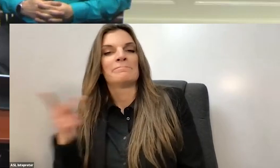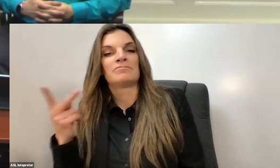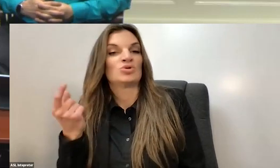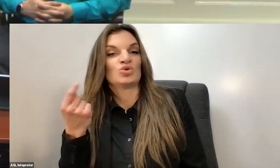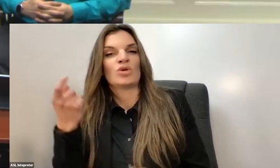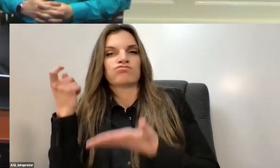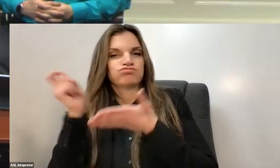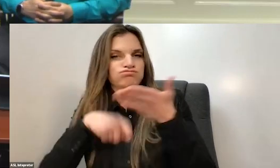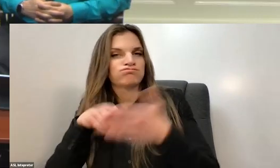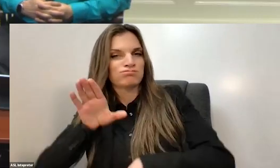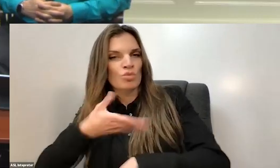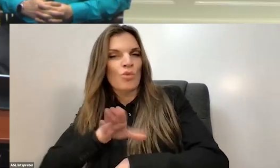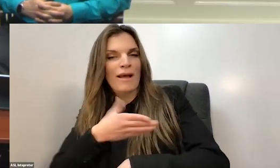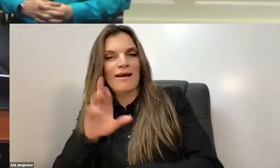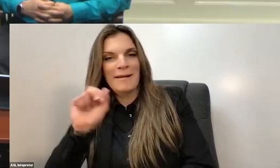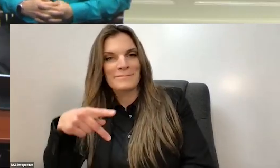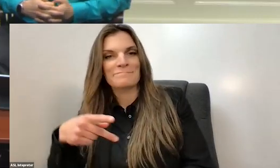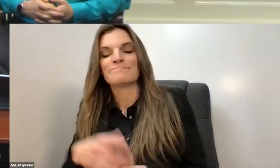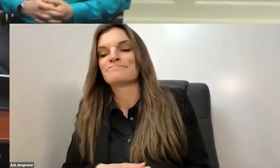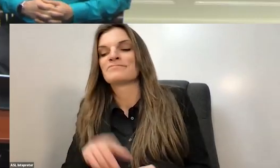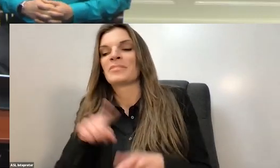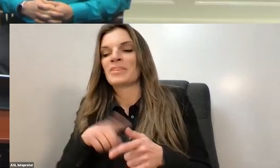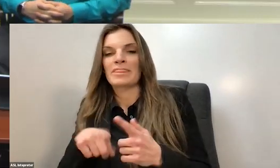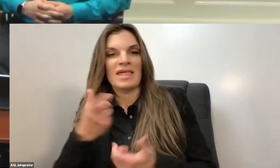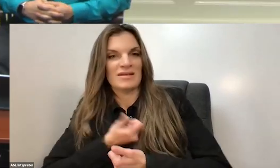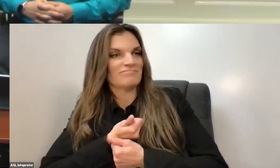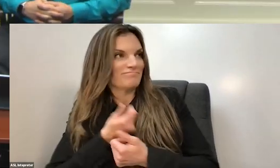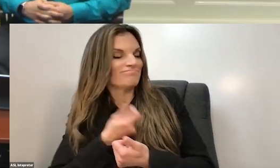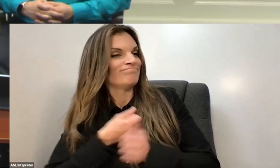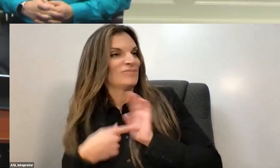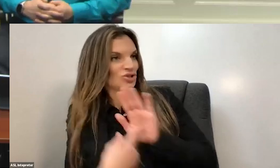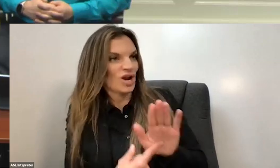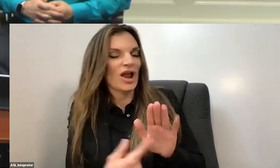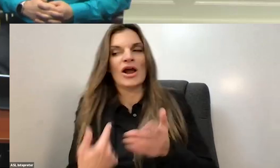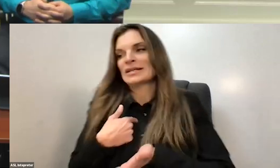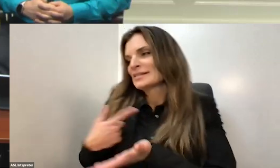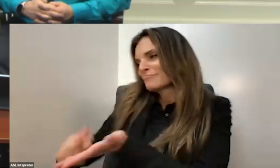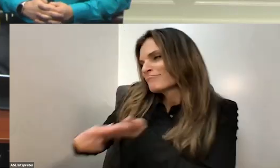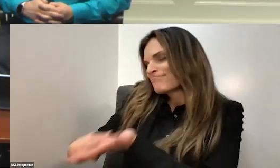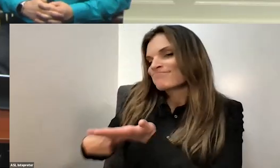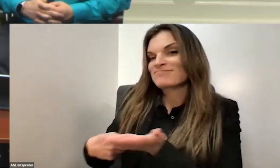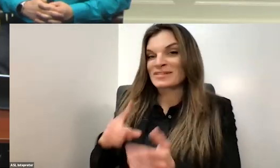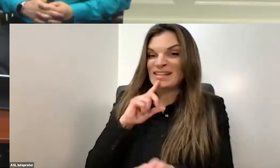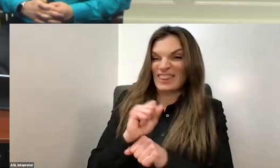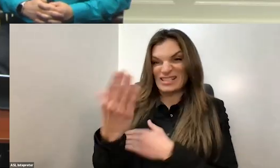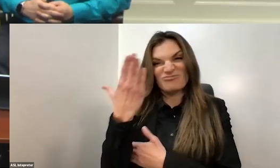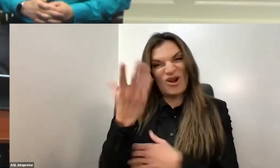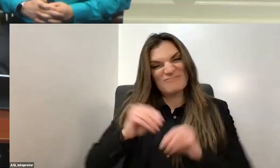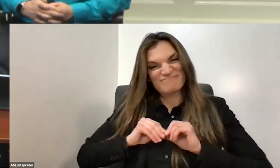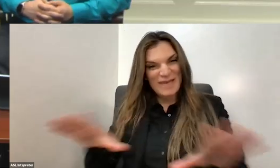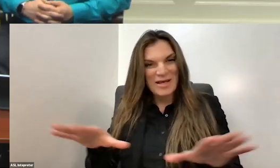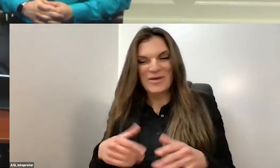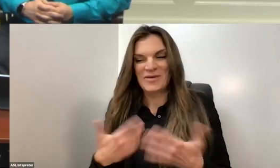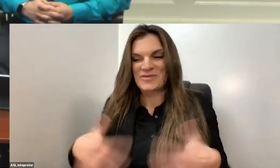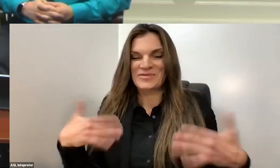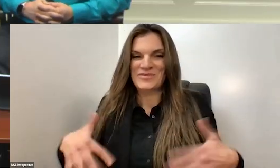they wrote up the rap, which of course they shared and we worked together on. And so it dropped this morning. We'll make sure